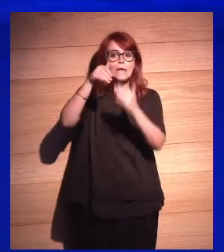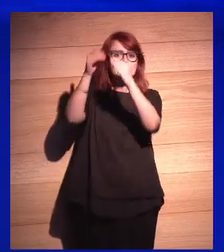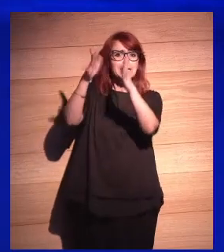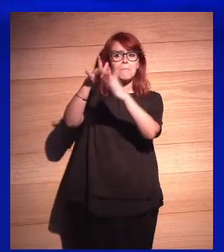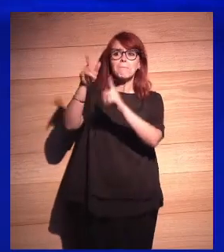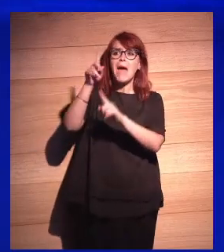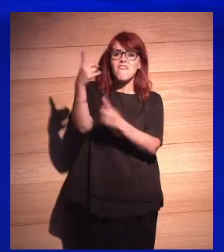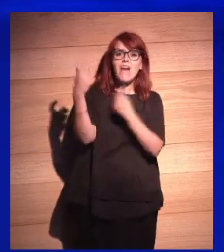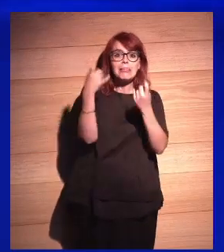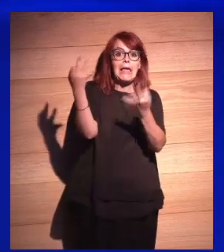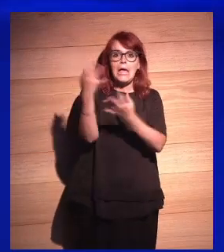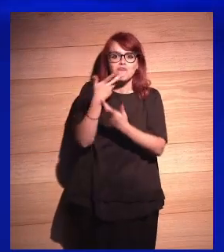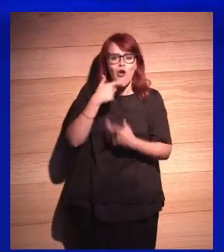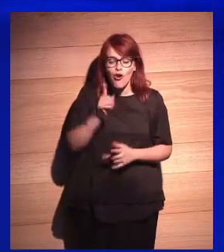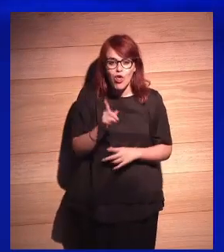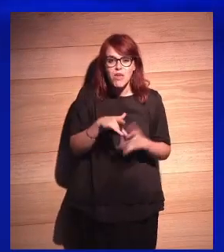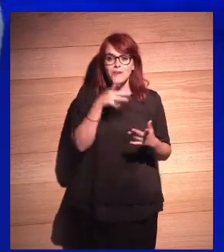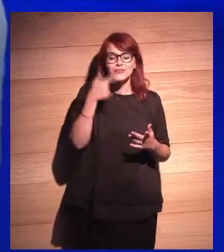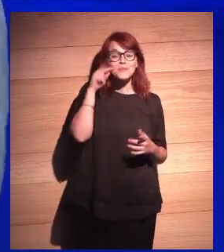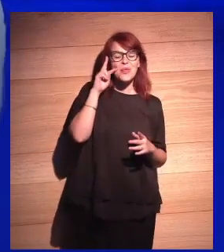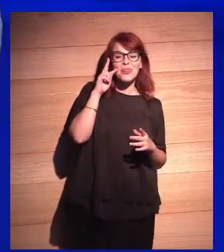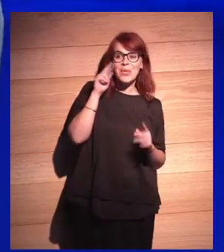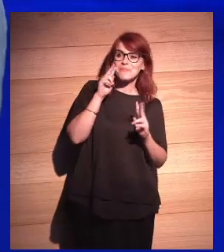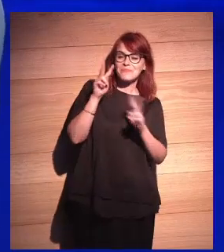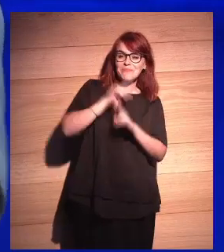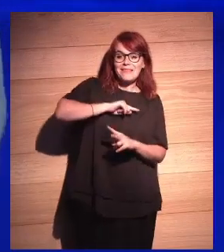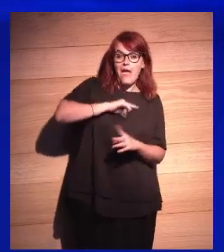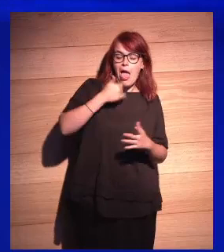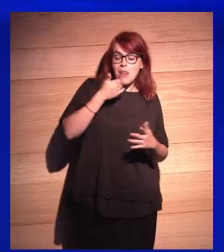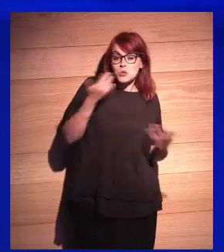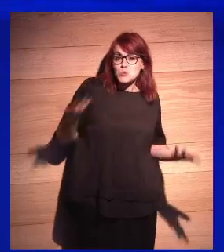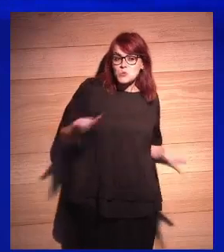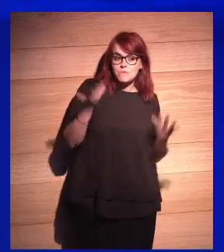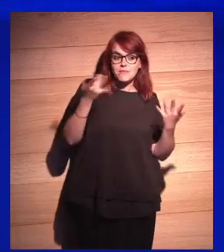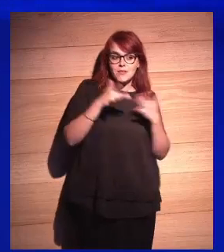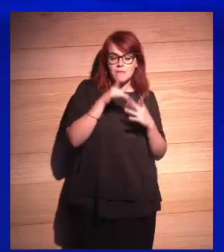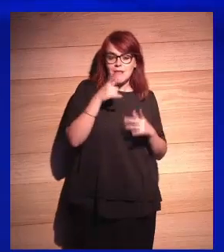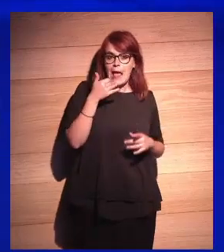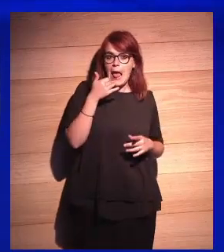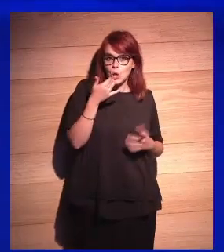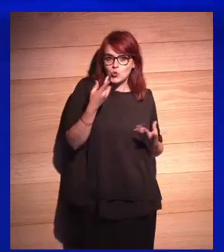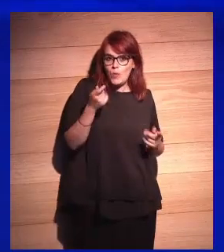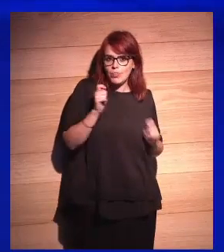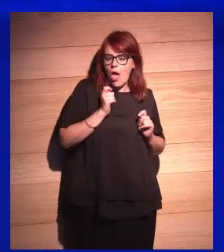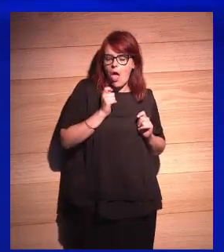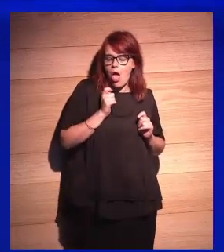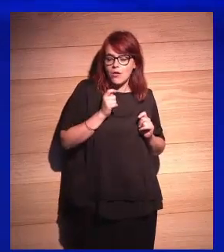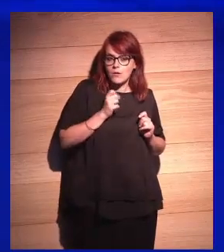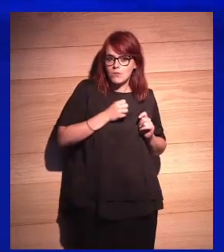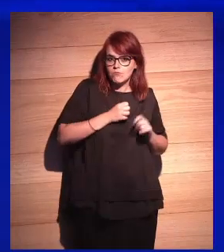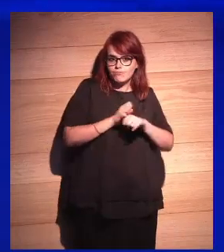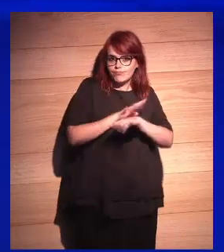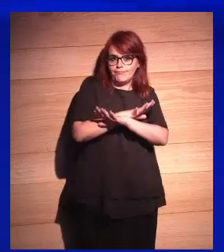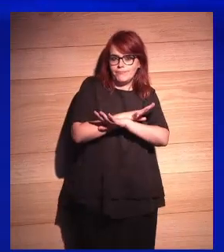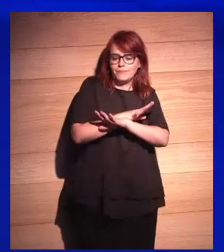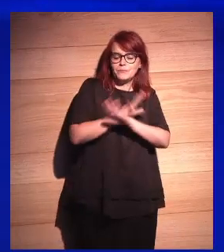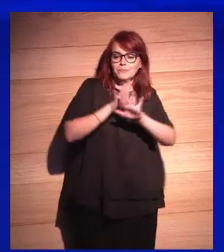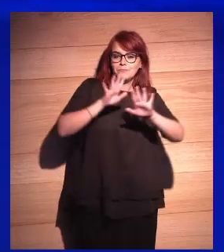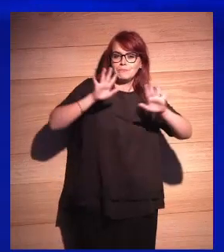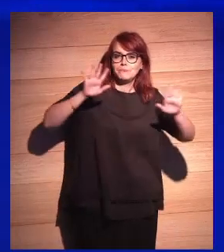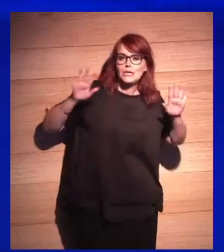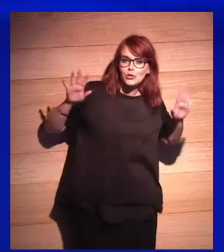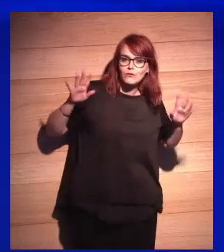not have any idea about what happened here, what's missing here, there's something that is missing in your